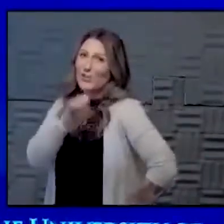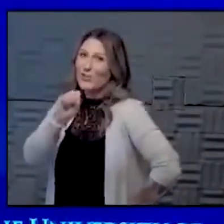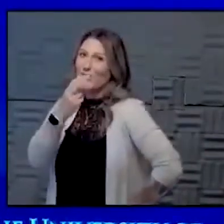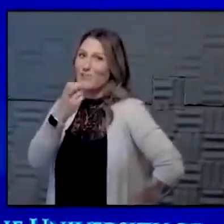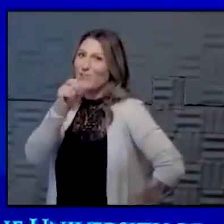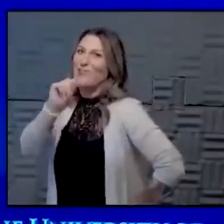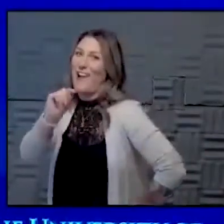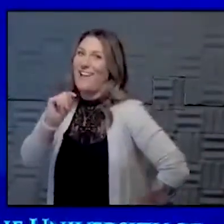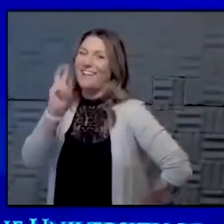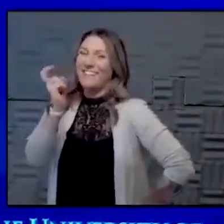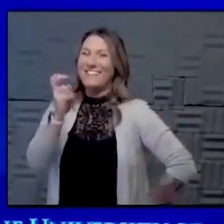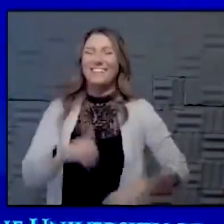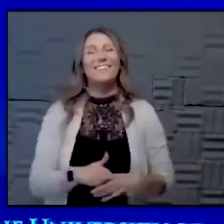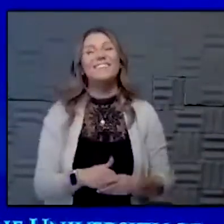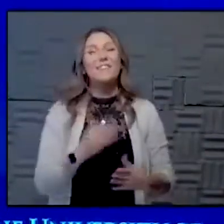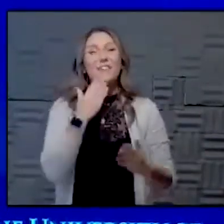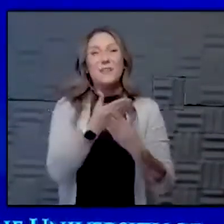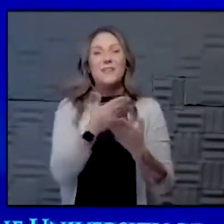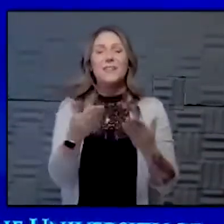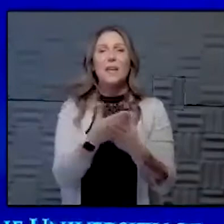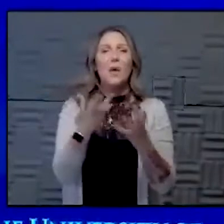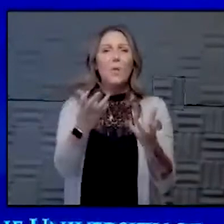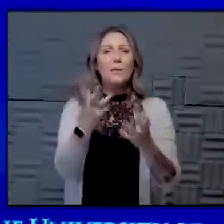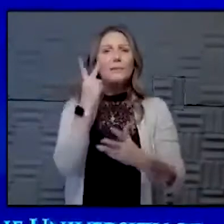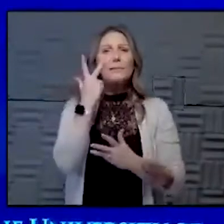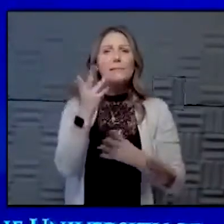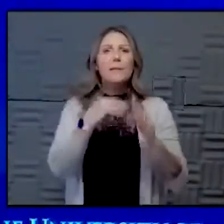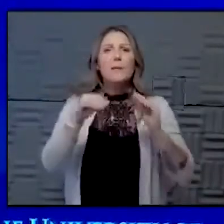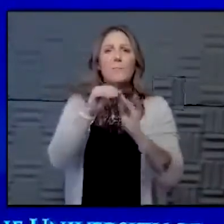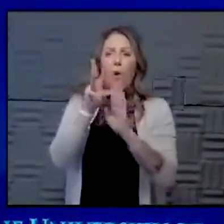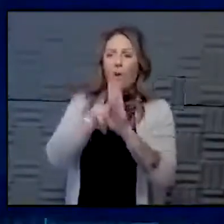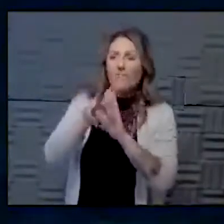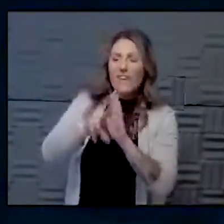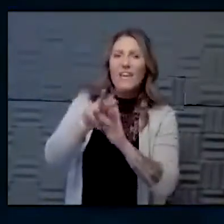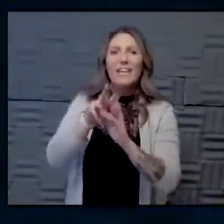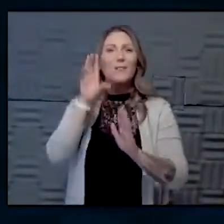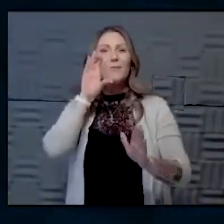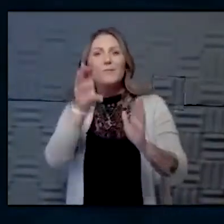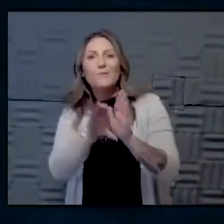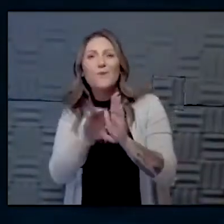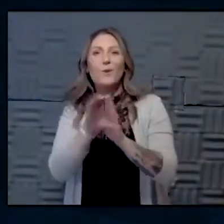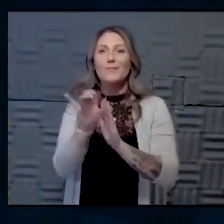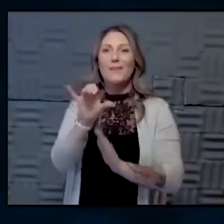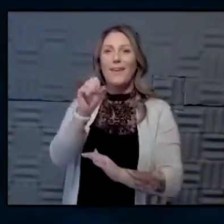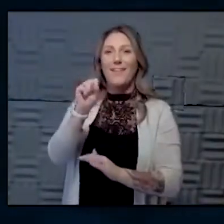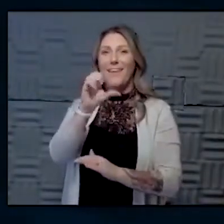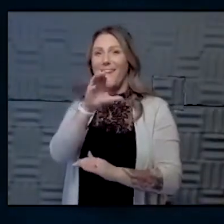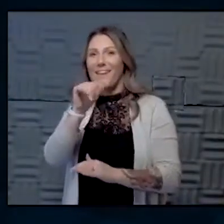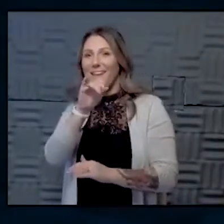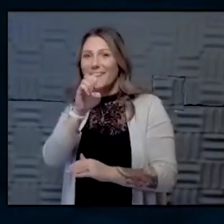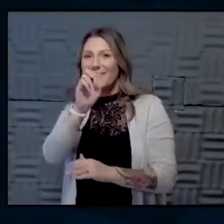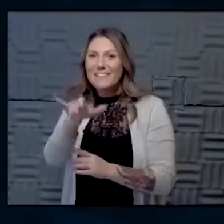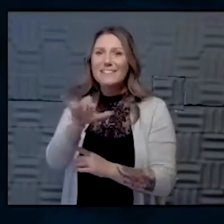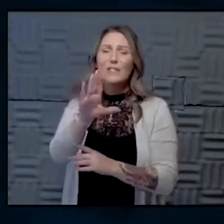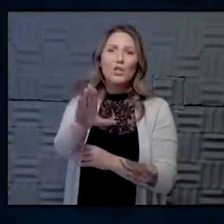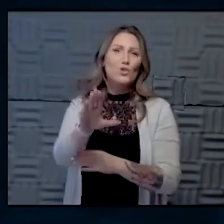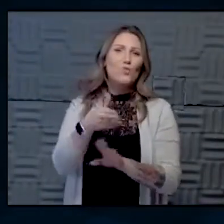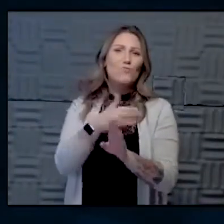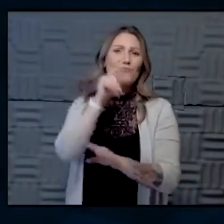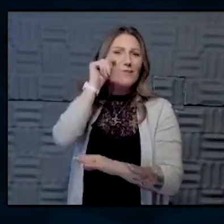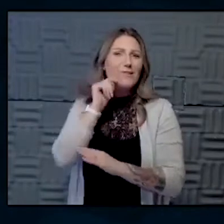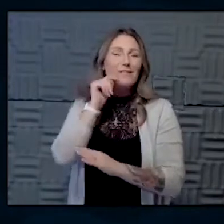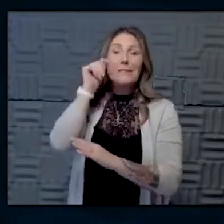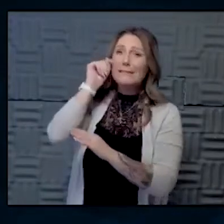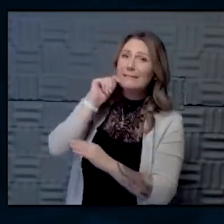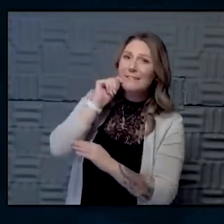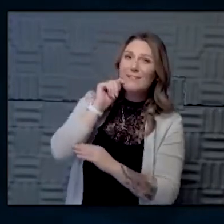stuff. Hey, also, I want to see more videos or photos of people like Cassidy. Upload those videos or photos of your preteens and teenagers getting the